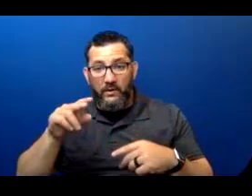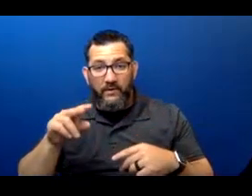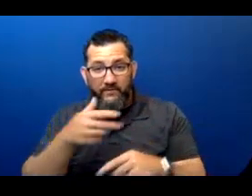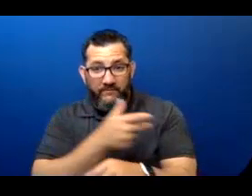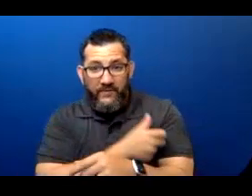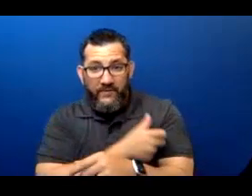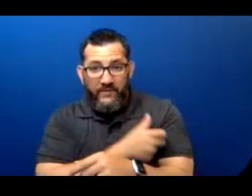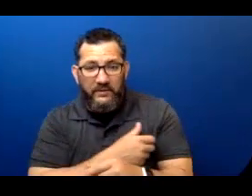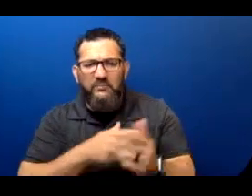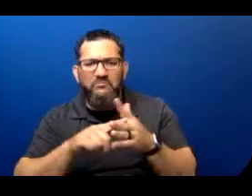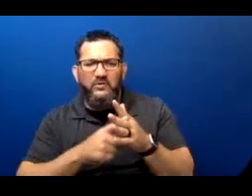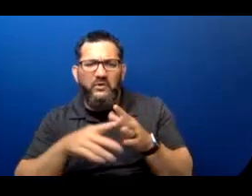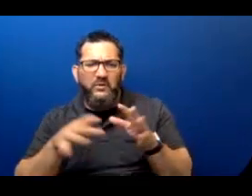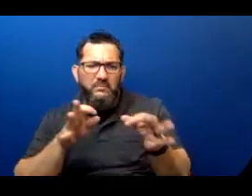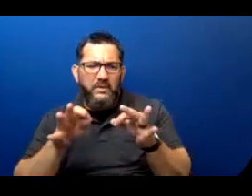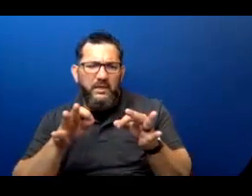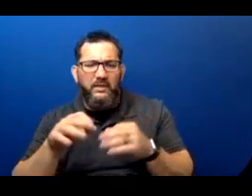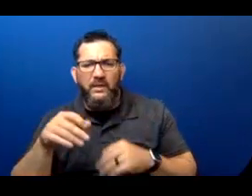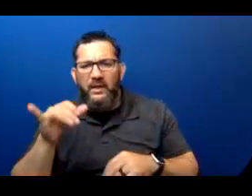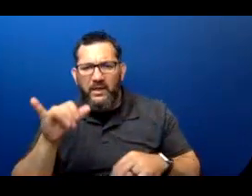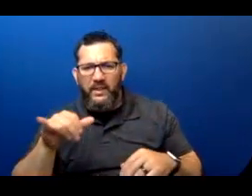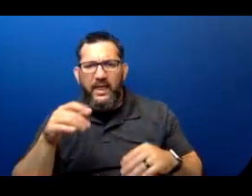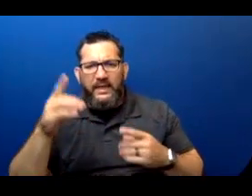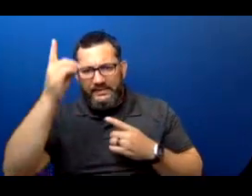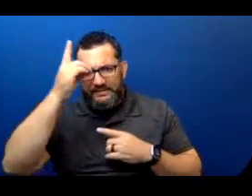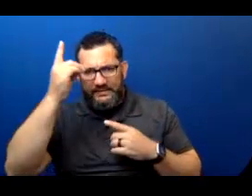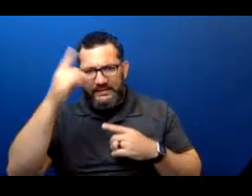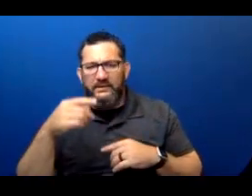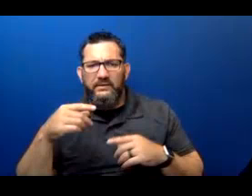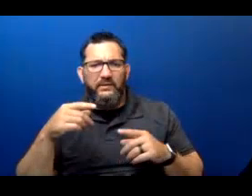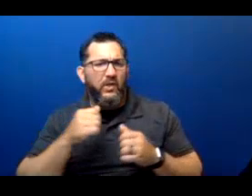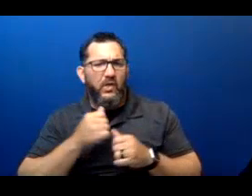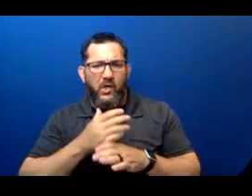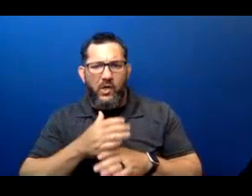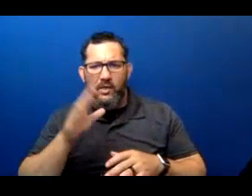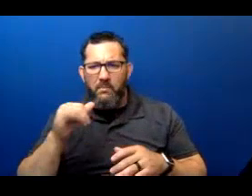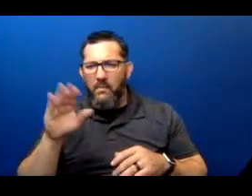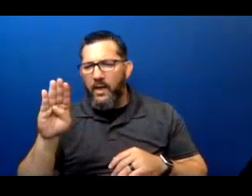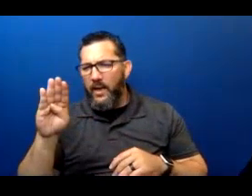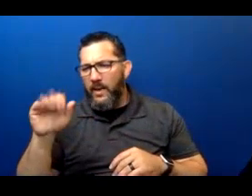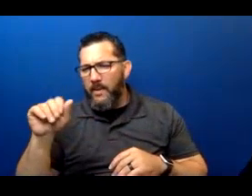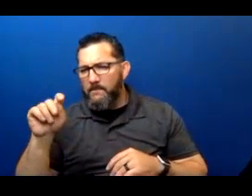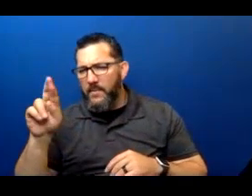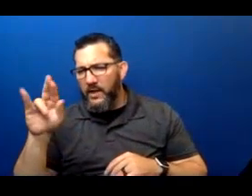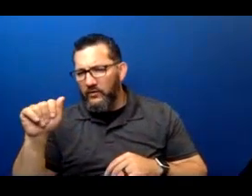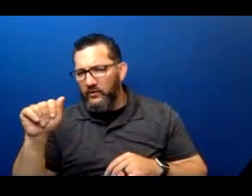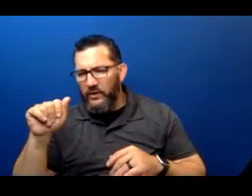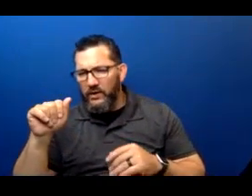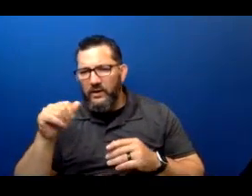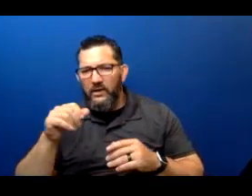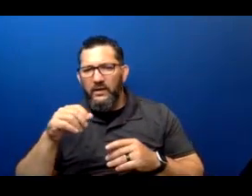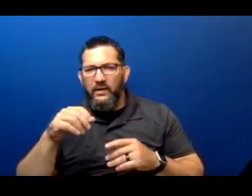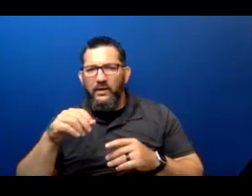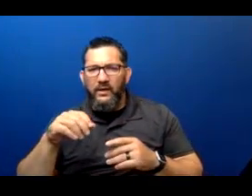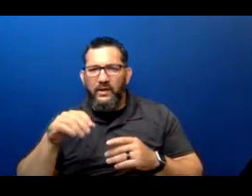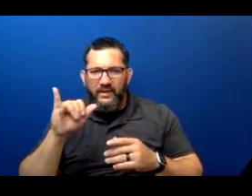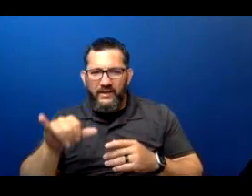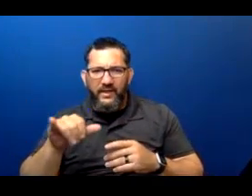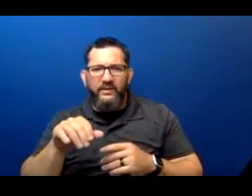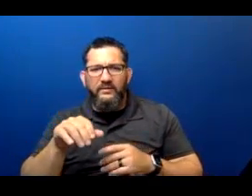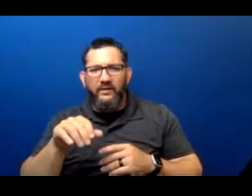to start by talking about the pneumococcal disease, which is basically caused by a bacteria, called Streptococcus